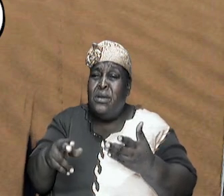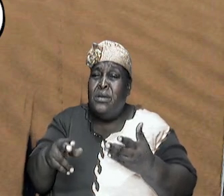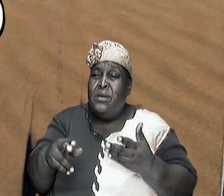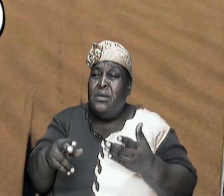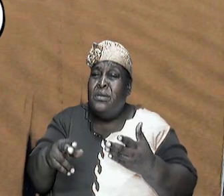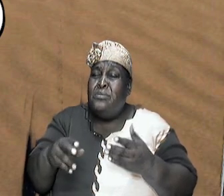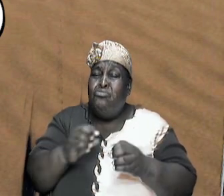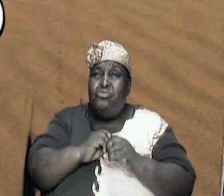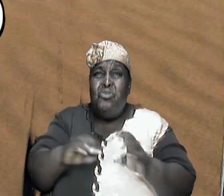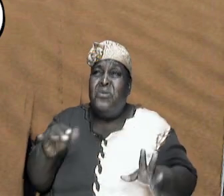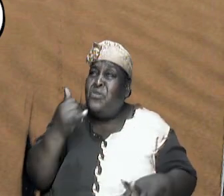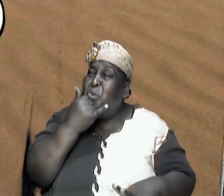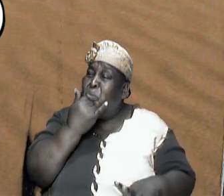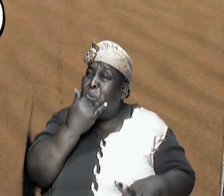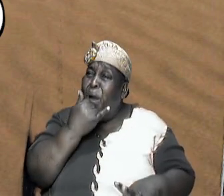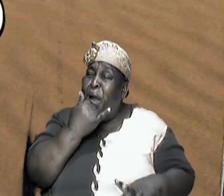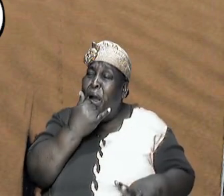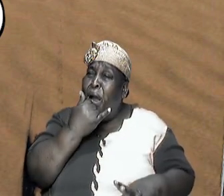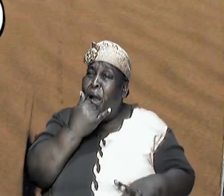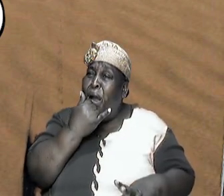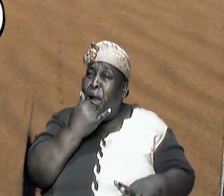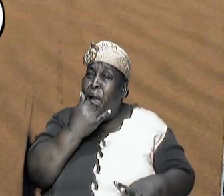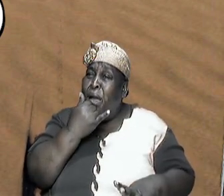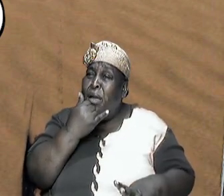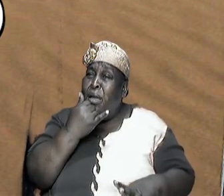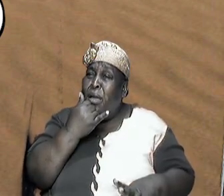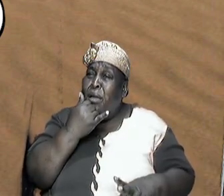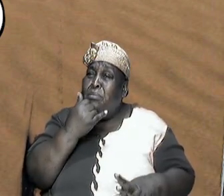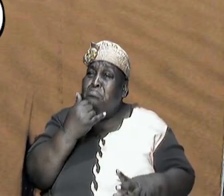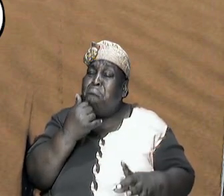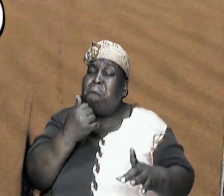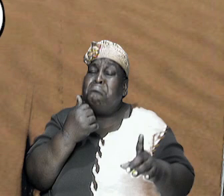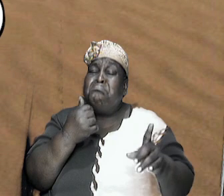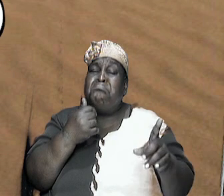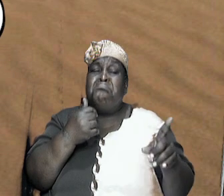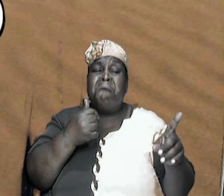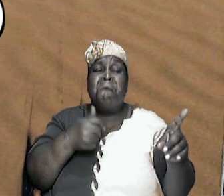wrong. I am righteous. Let us look